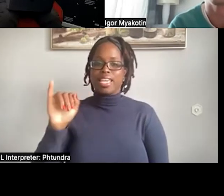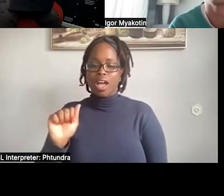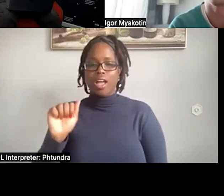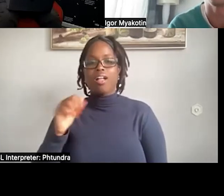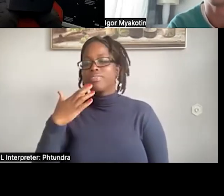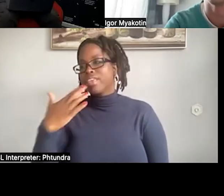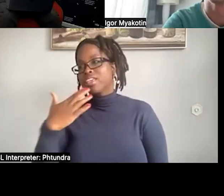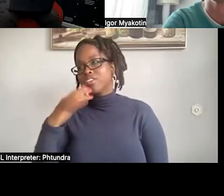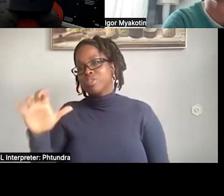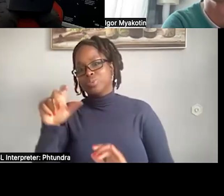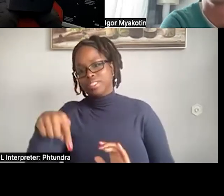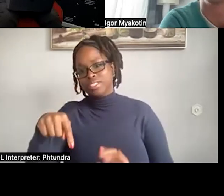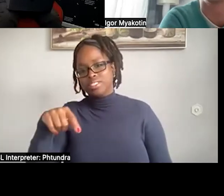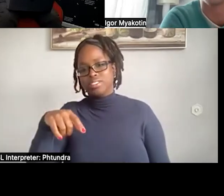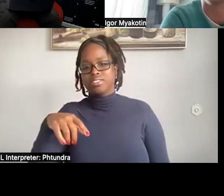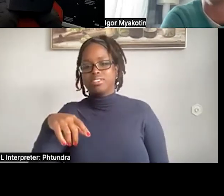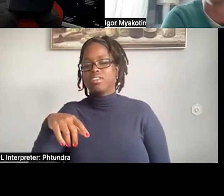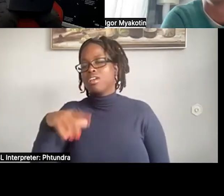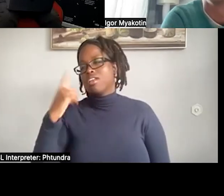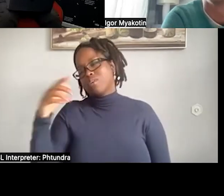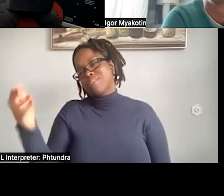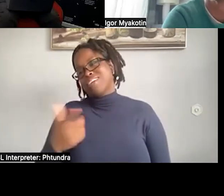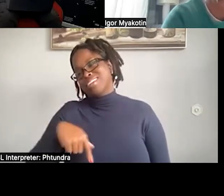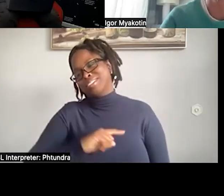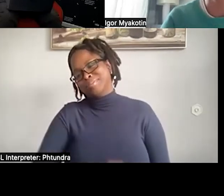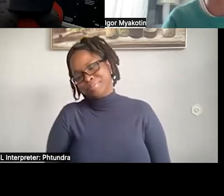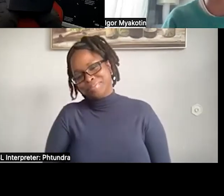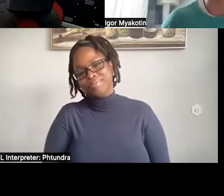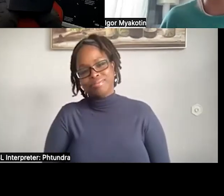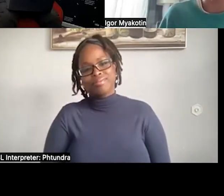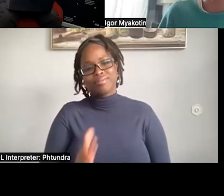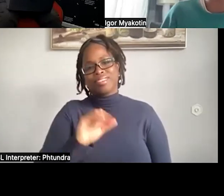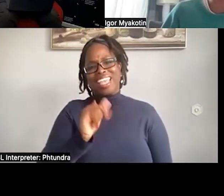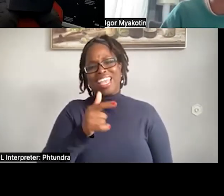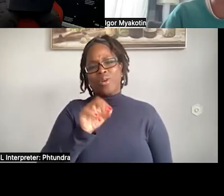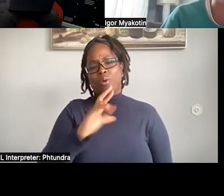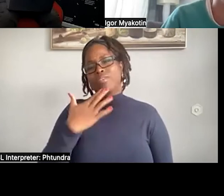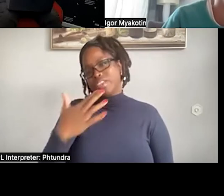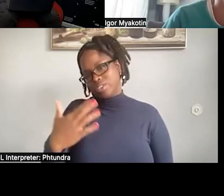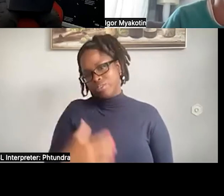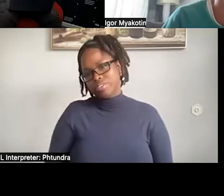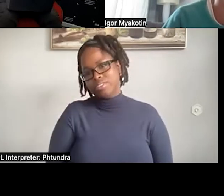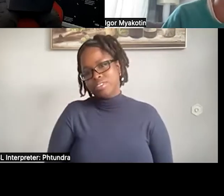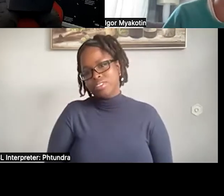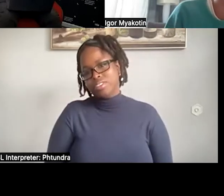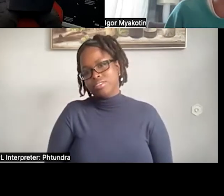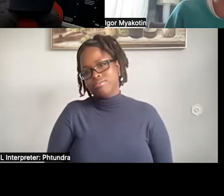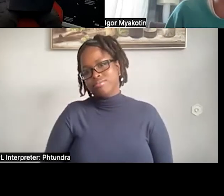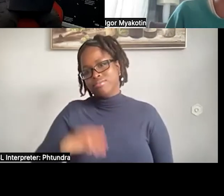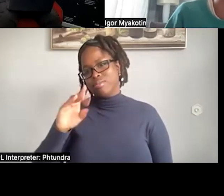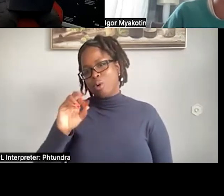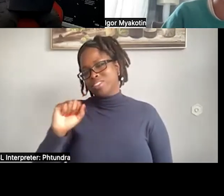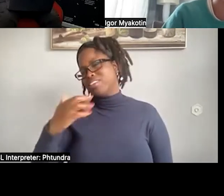for doing this and for inviting us. Yes, thank you very much for having us. Thanks. Thank